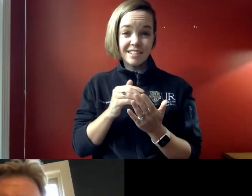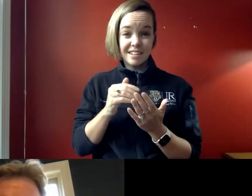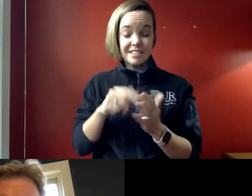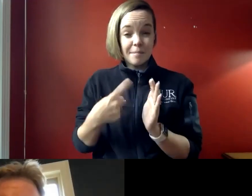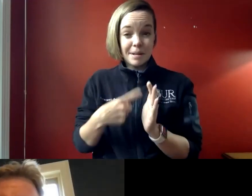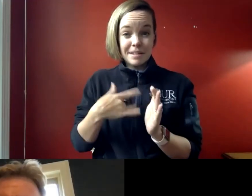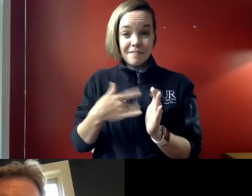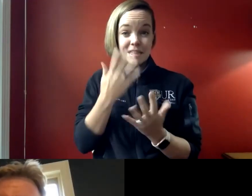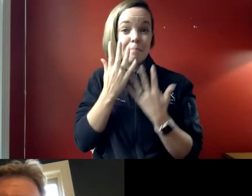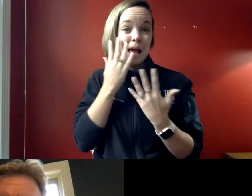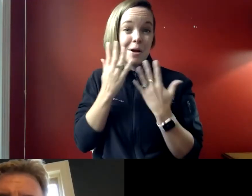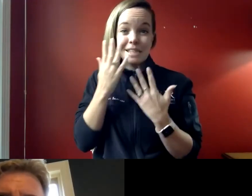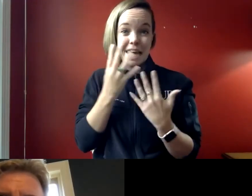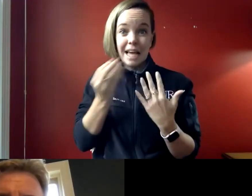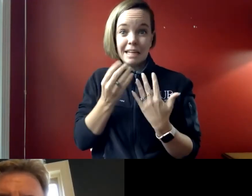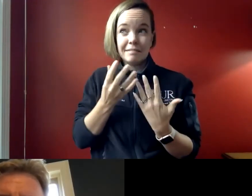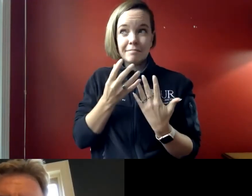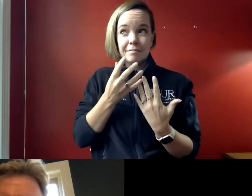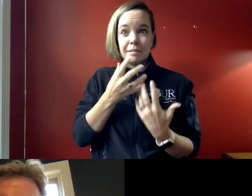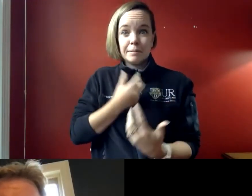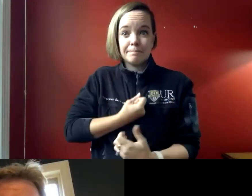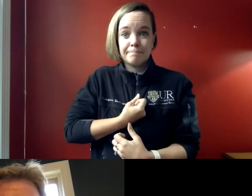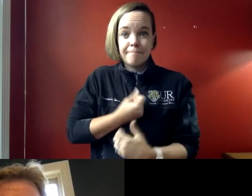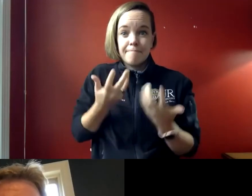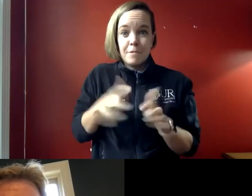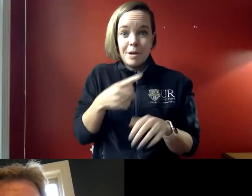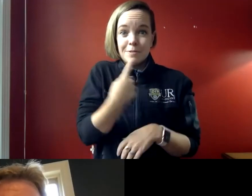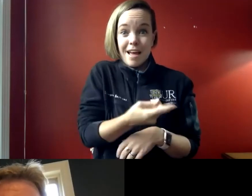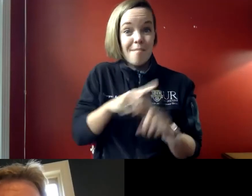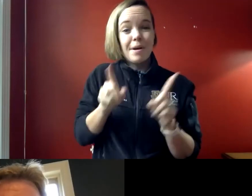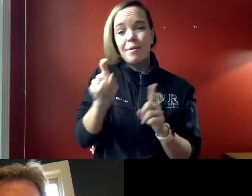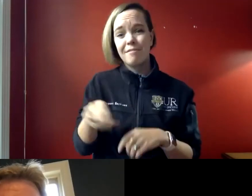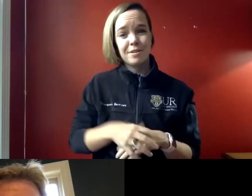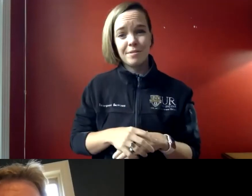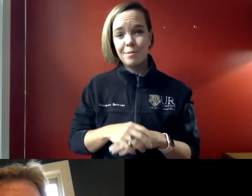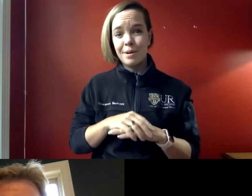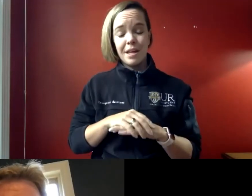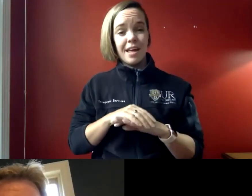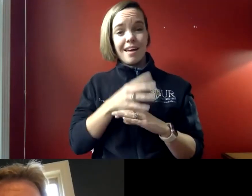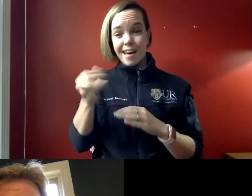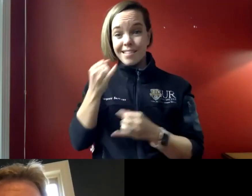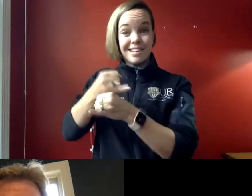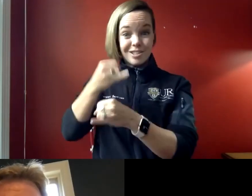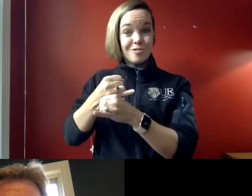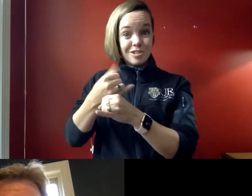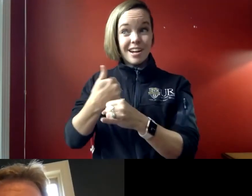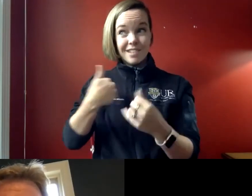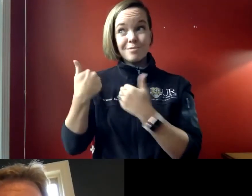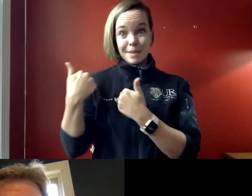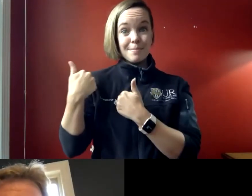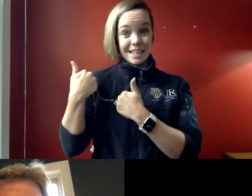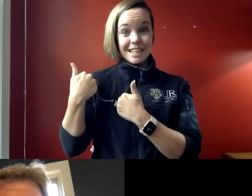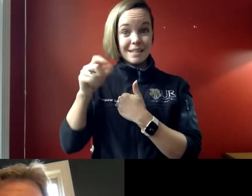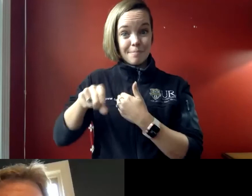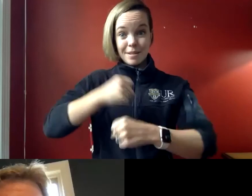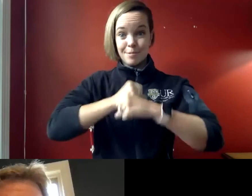don't want to say anything, but you absolutely have to tell someone. And the institution has a responsibility to protect us. It's the same thing